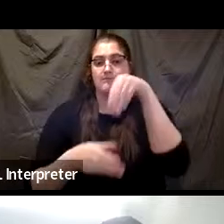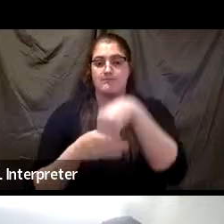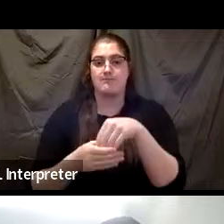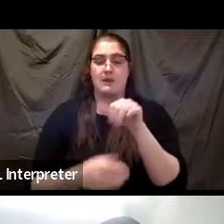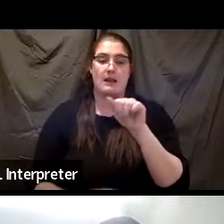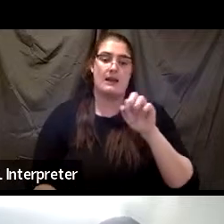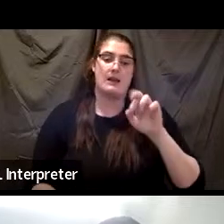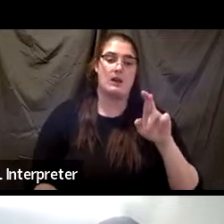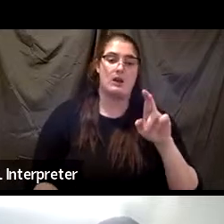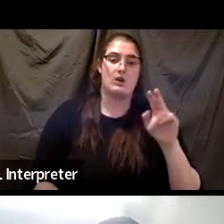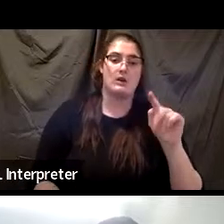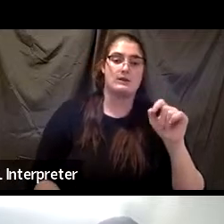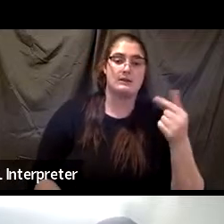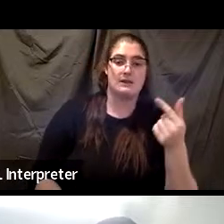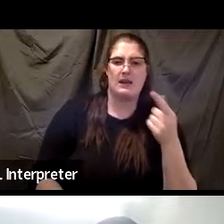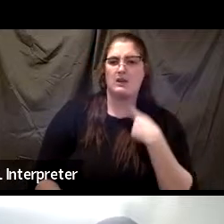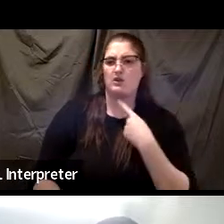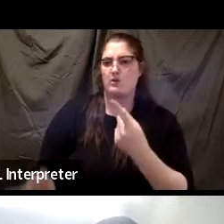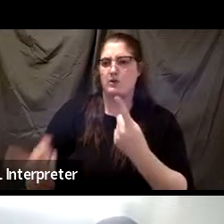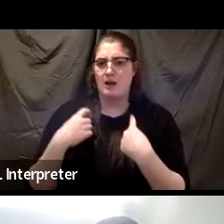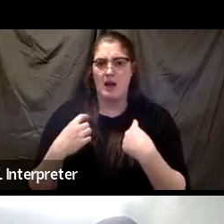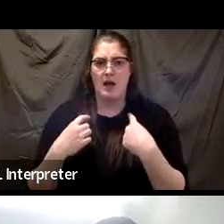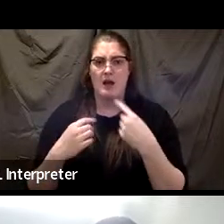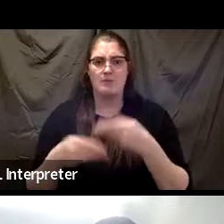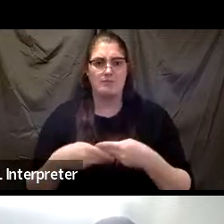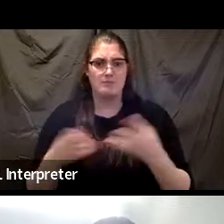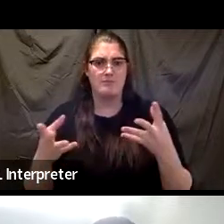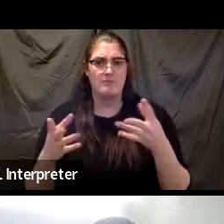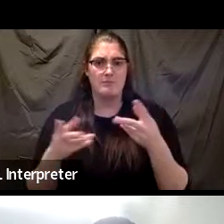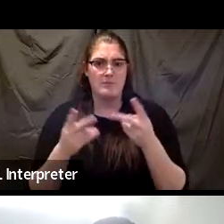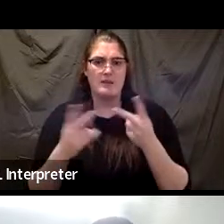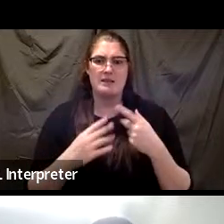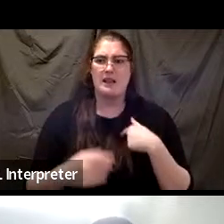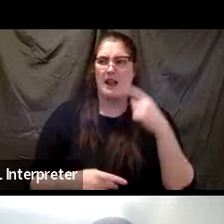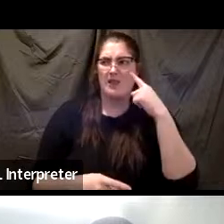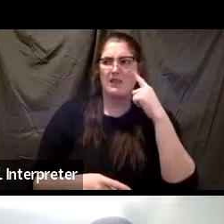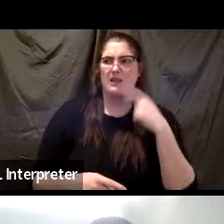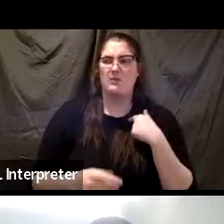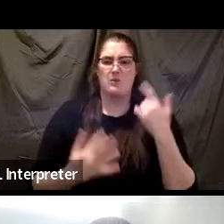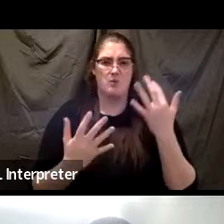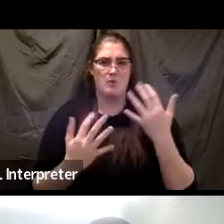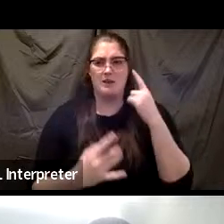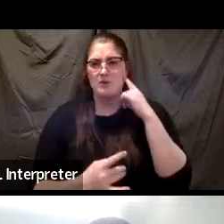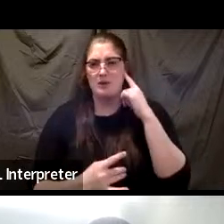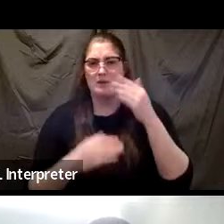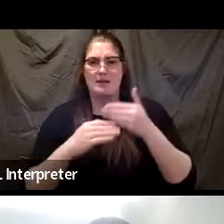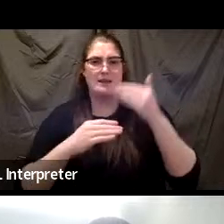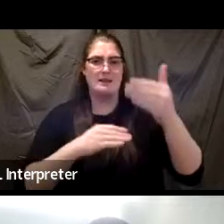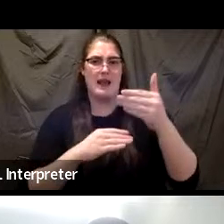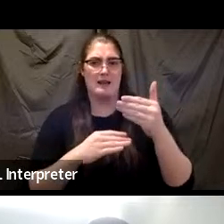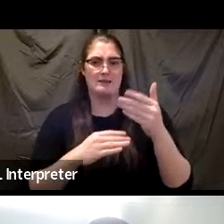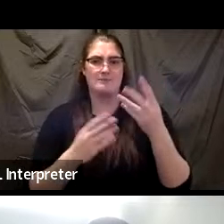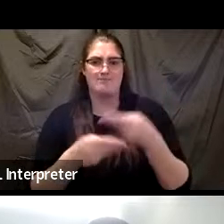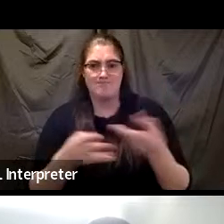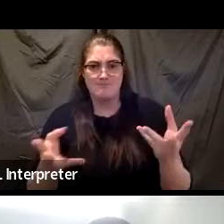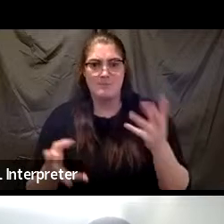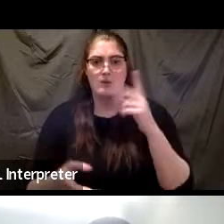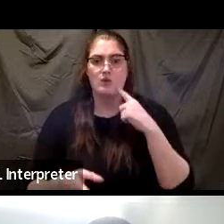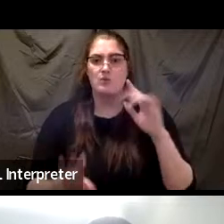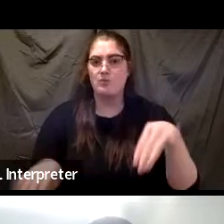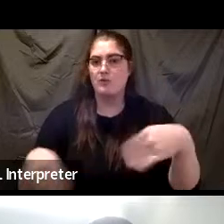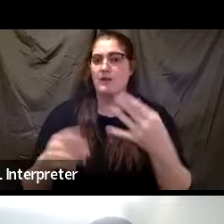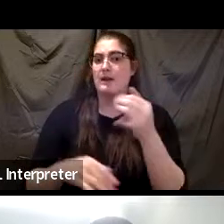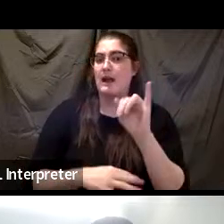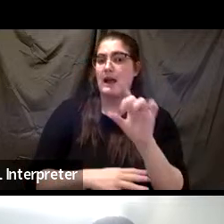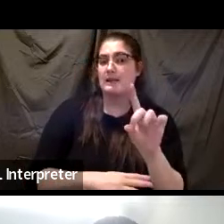to the air tag giveaway, and I believe the commander's just waiting to hear when the next one will be, you'll just need to provide ID and the